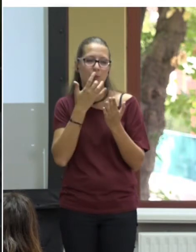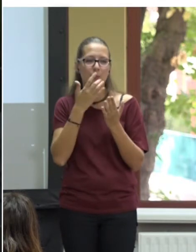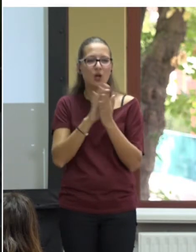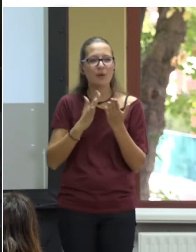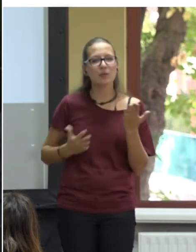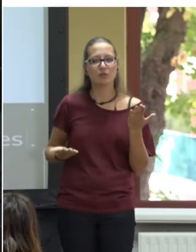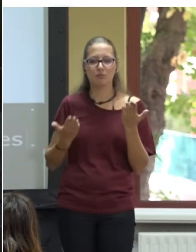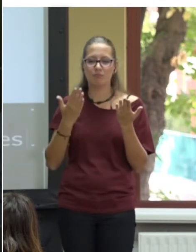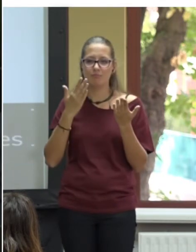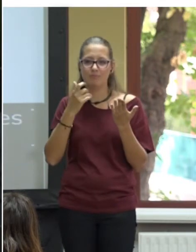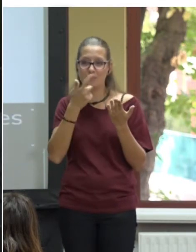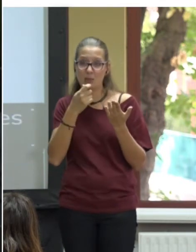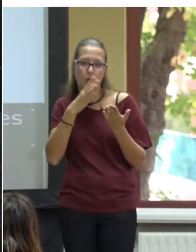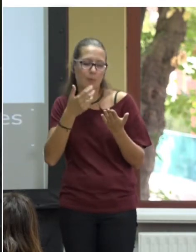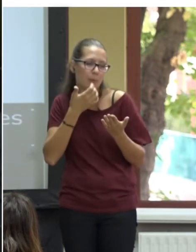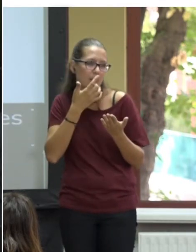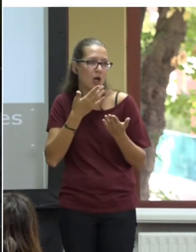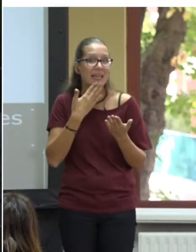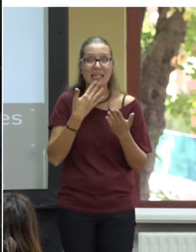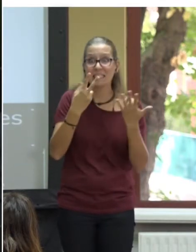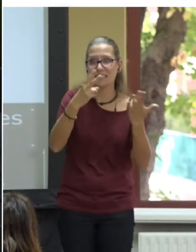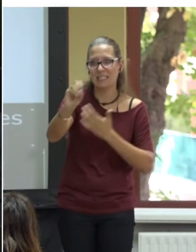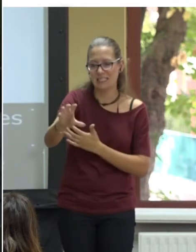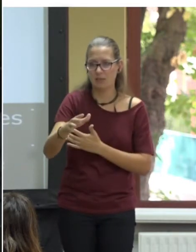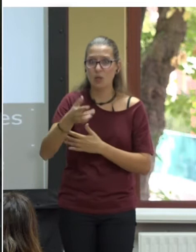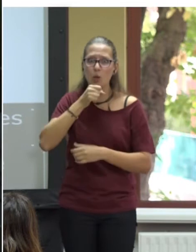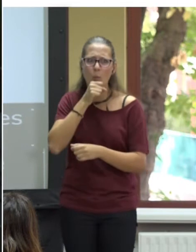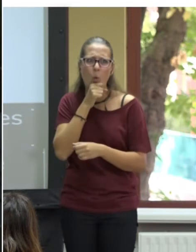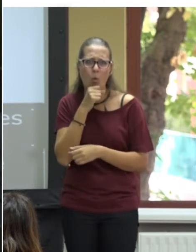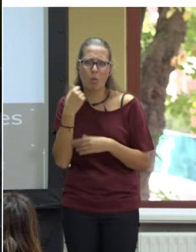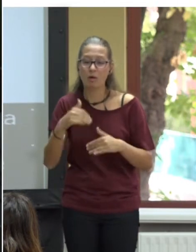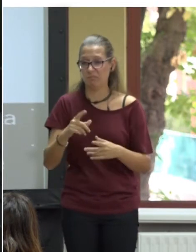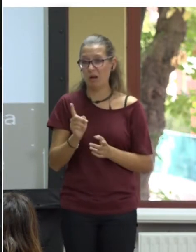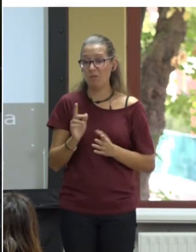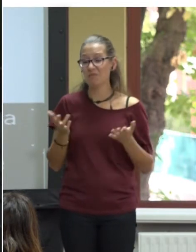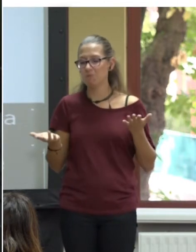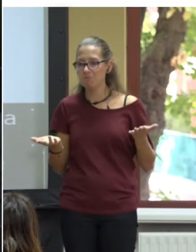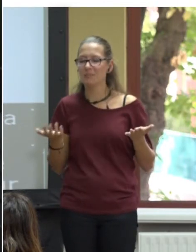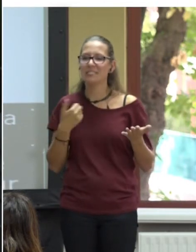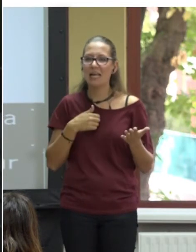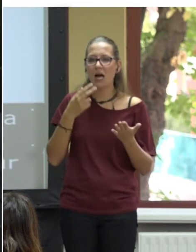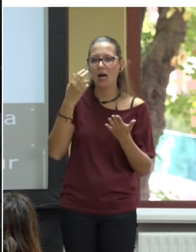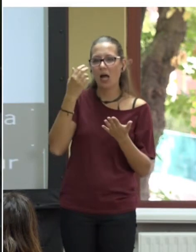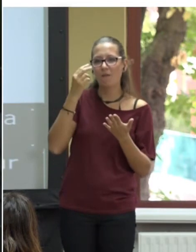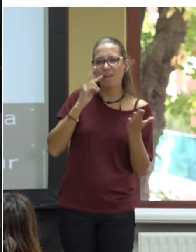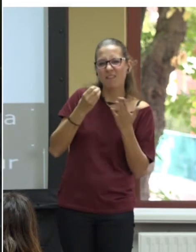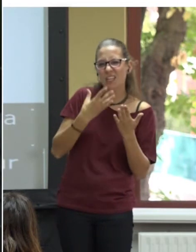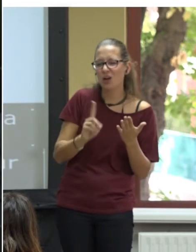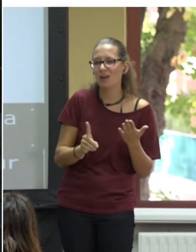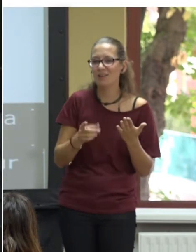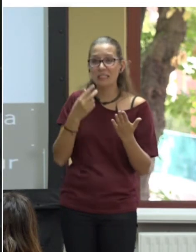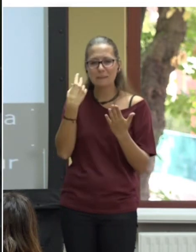years of age, which is not really old in our times, but you're not really fully sighted anymore. We shouldn't forget that